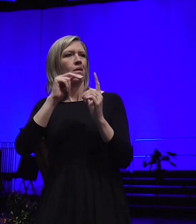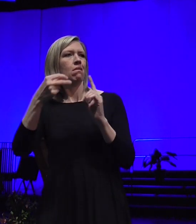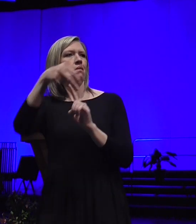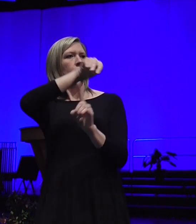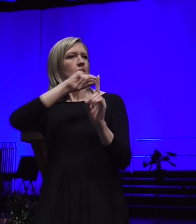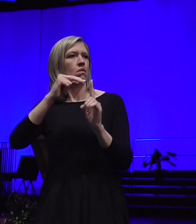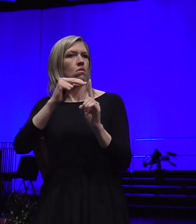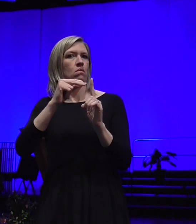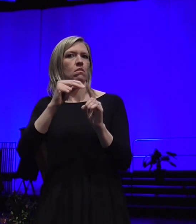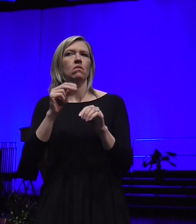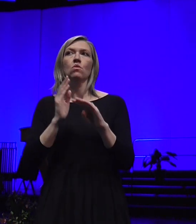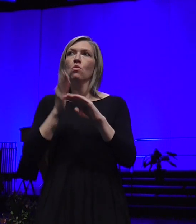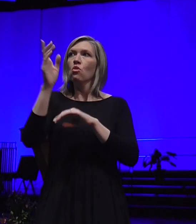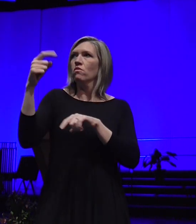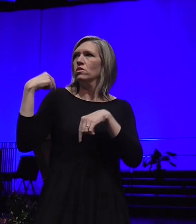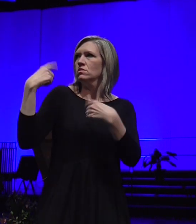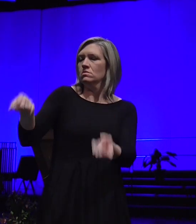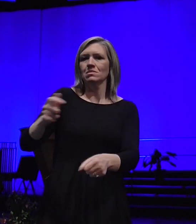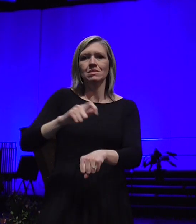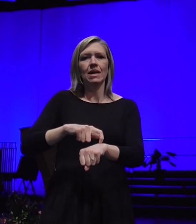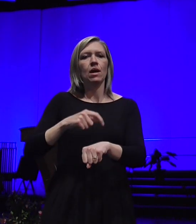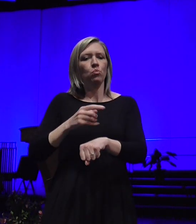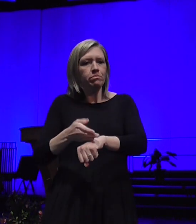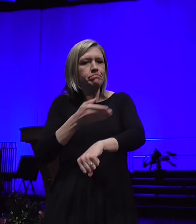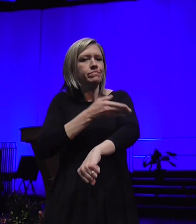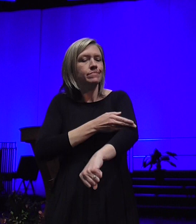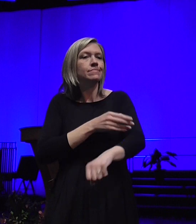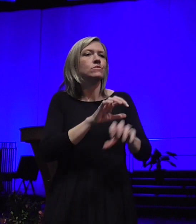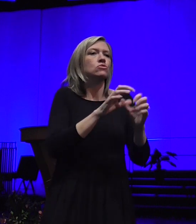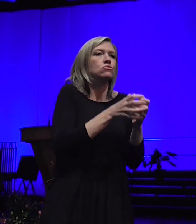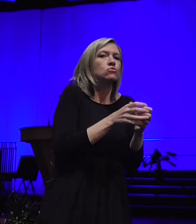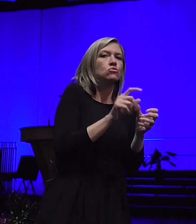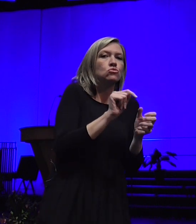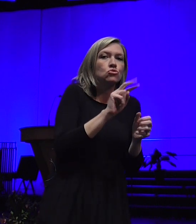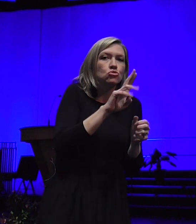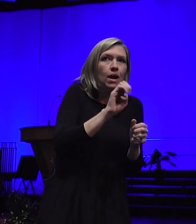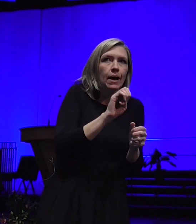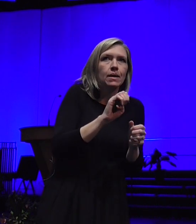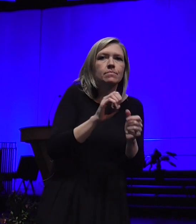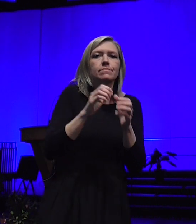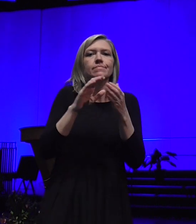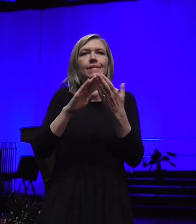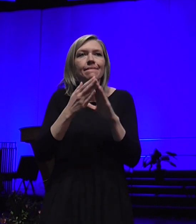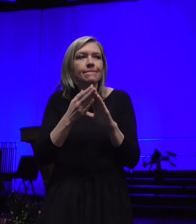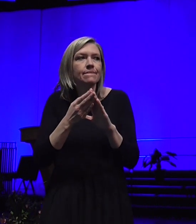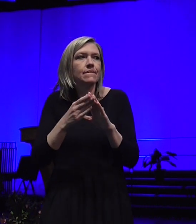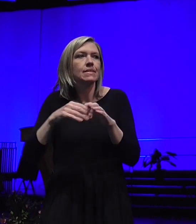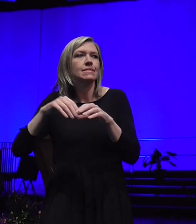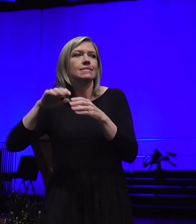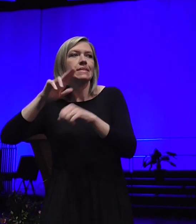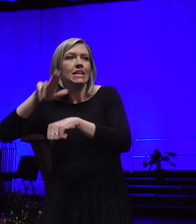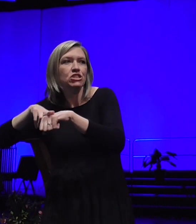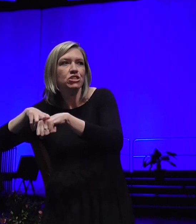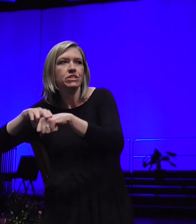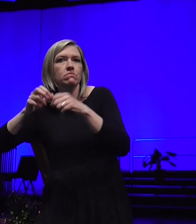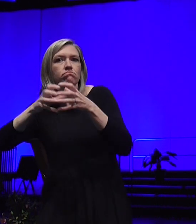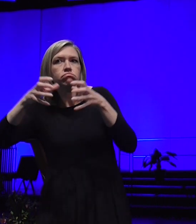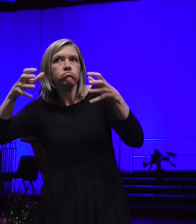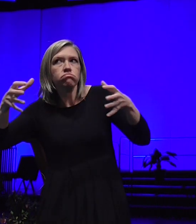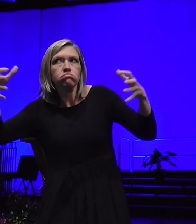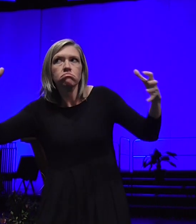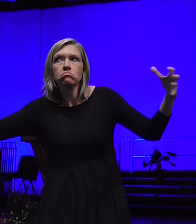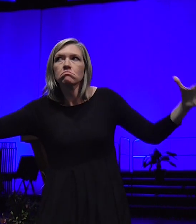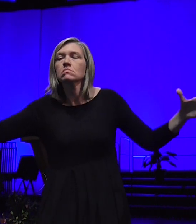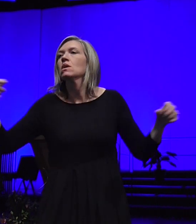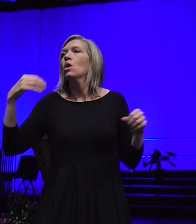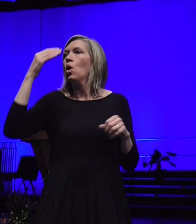Over time, we have progressed from the tribe to the village, to the city, to the nation. As our awareness expands,